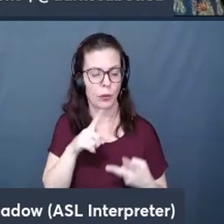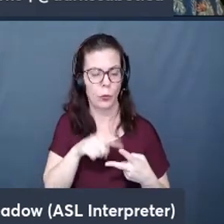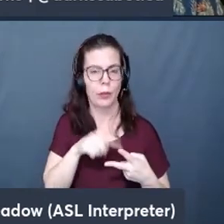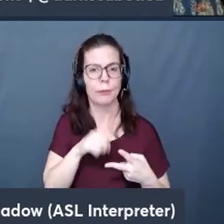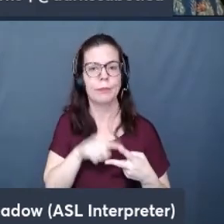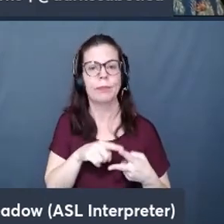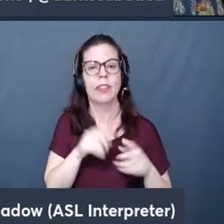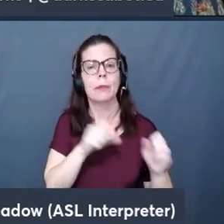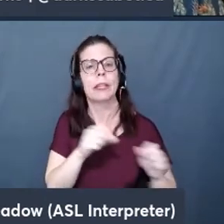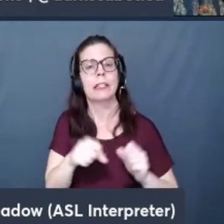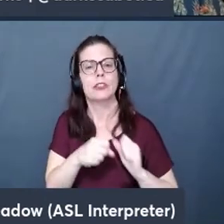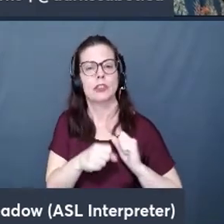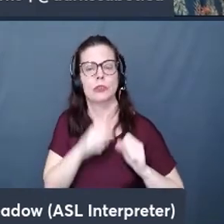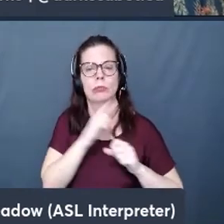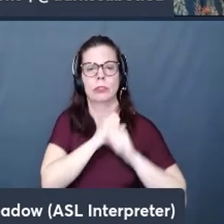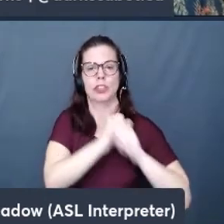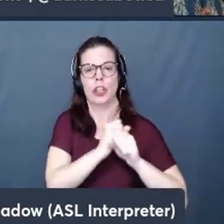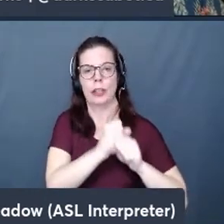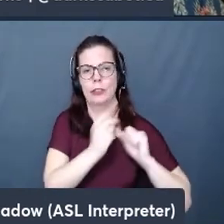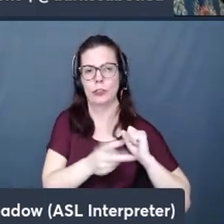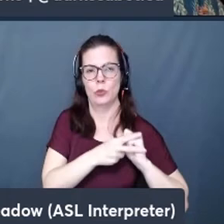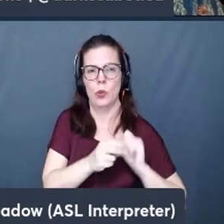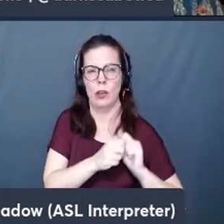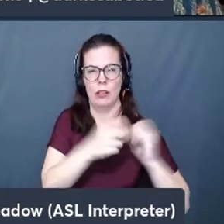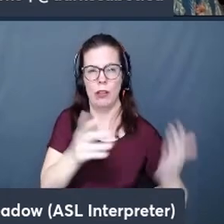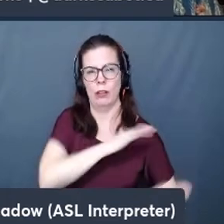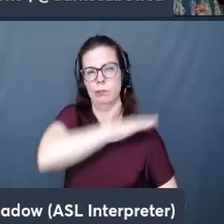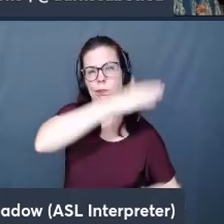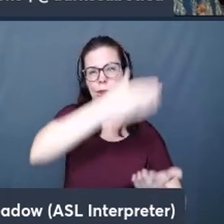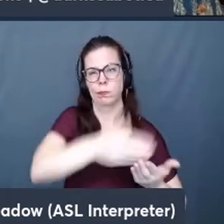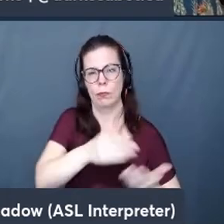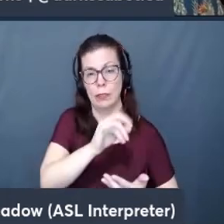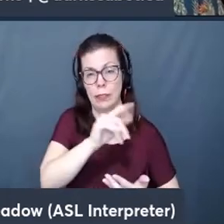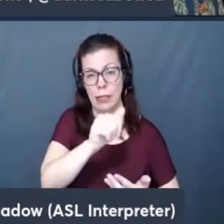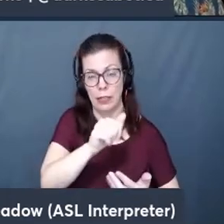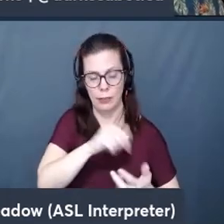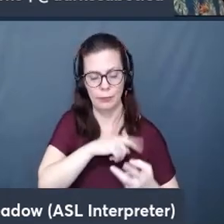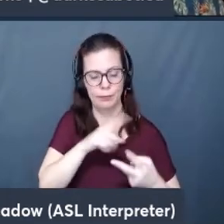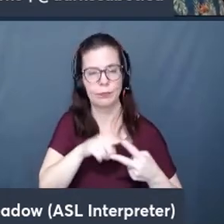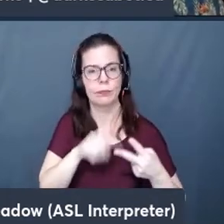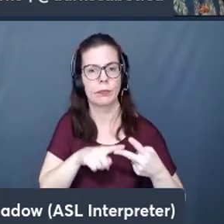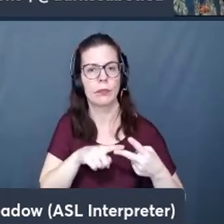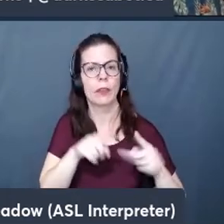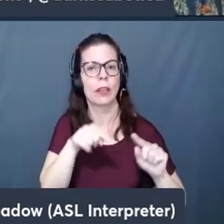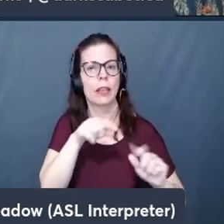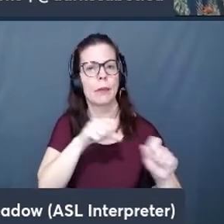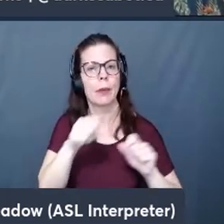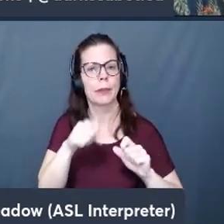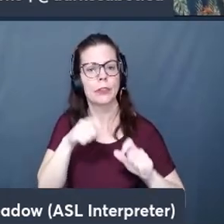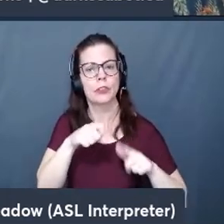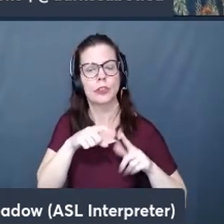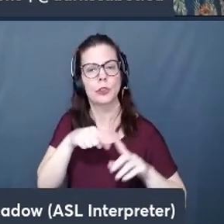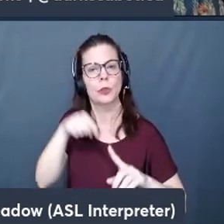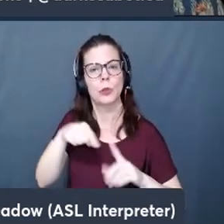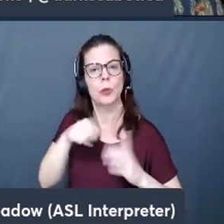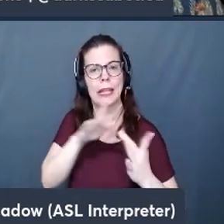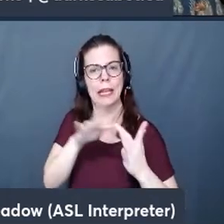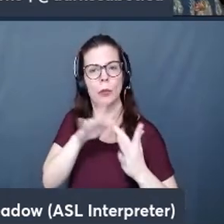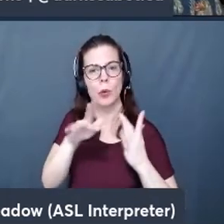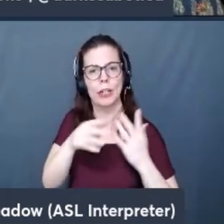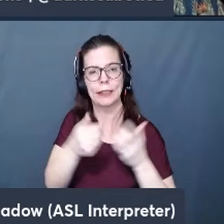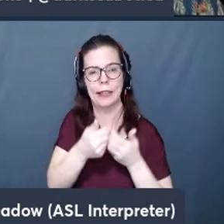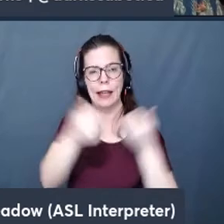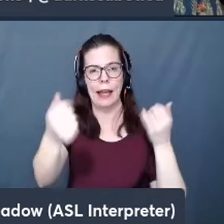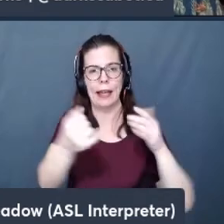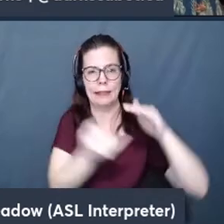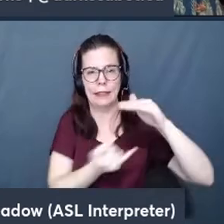to securely store large amounts of data, Mhm. and two, its ability to invoke network isolation mode. So